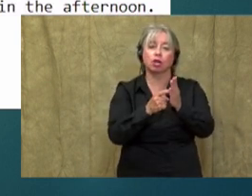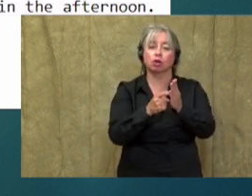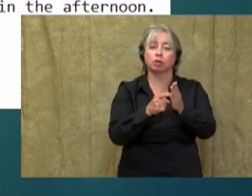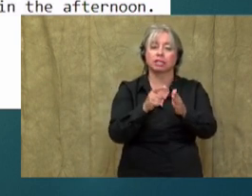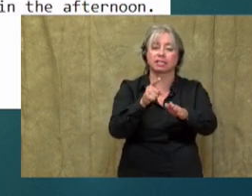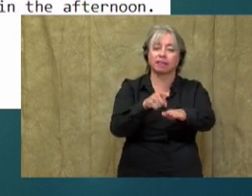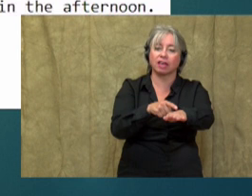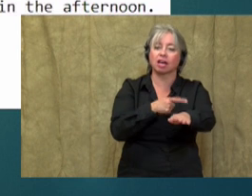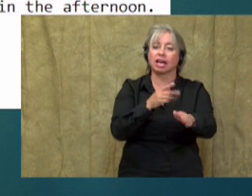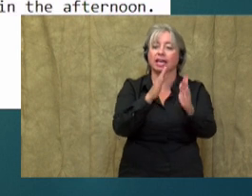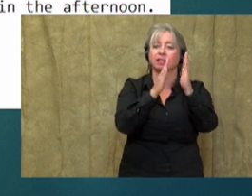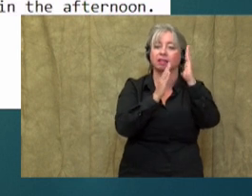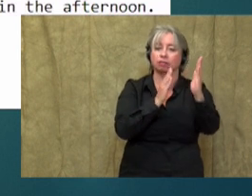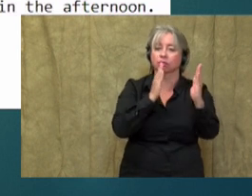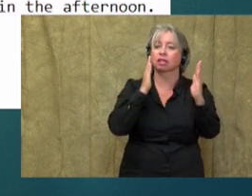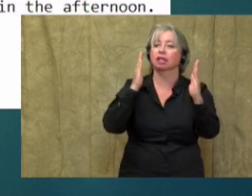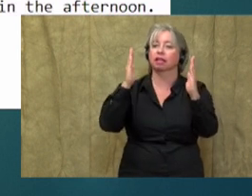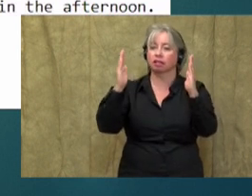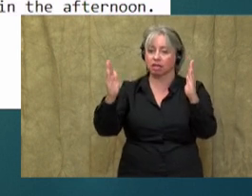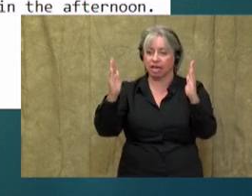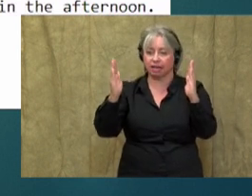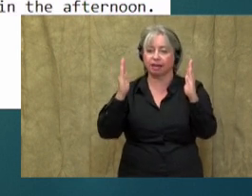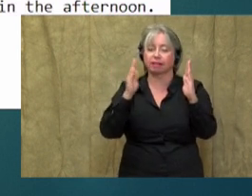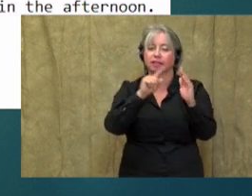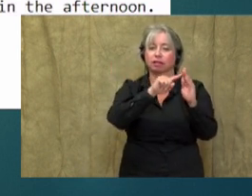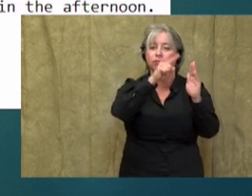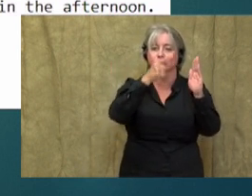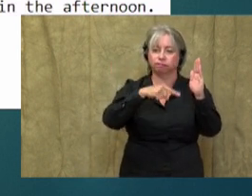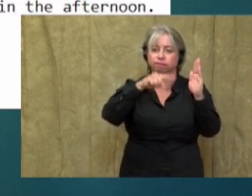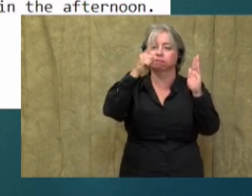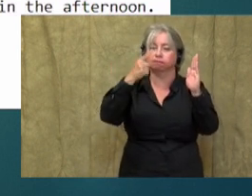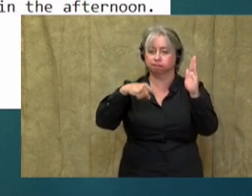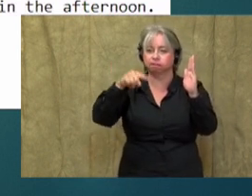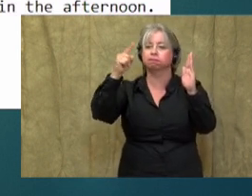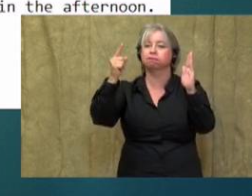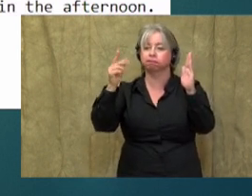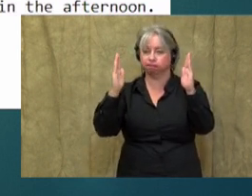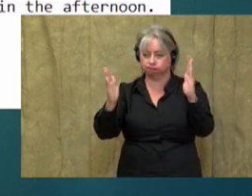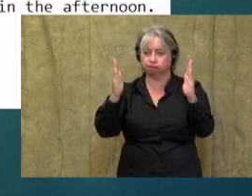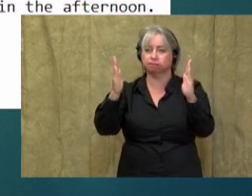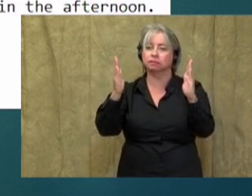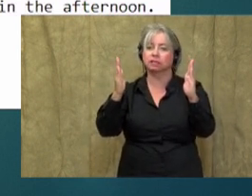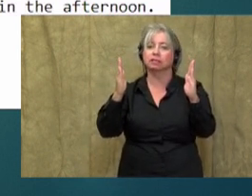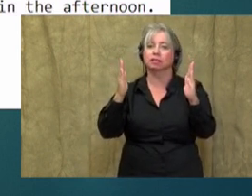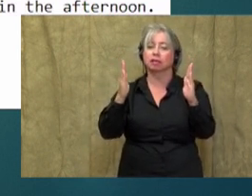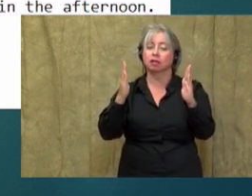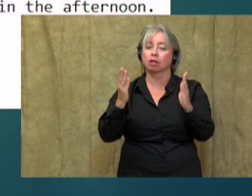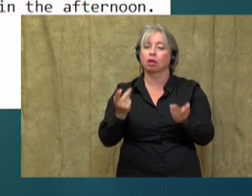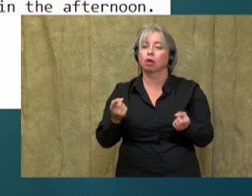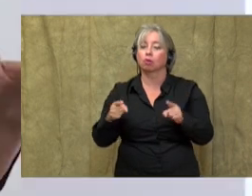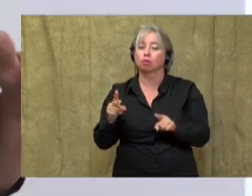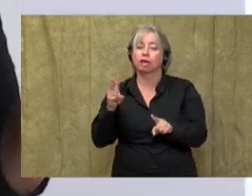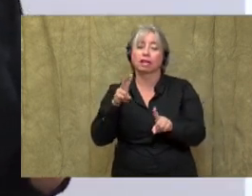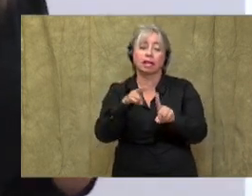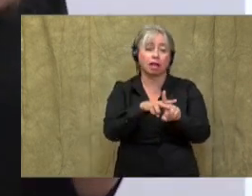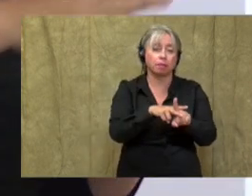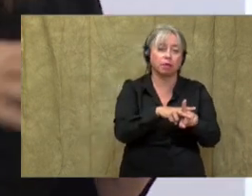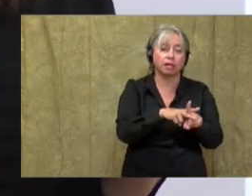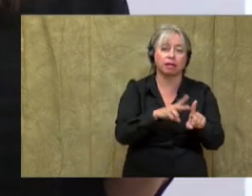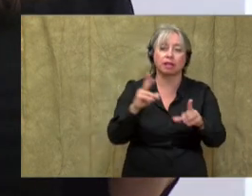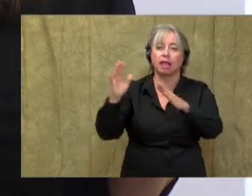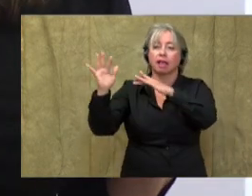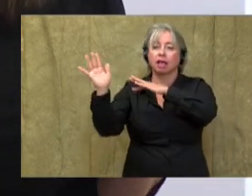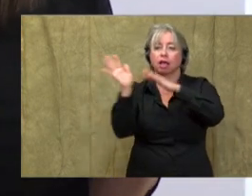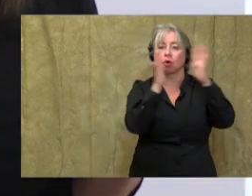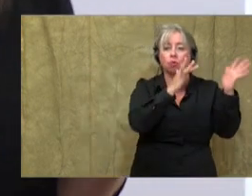transverse wave. So to bring this home for you, or to apply it to the real world, wind will apply that energy